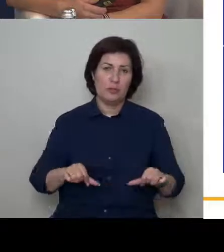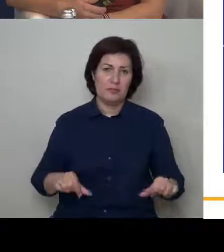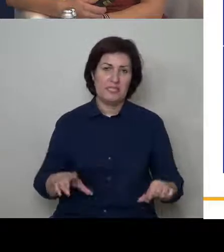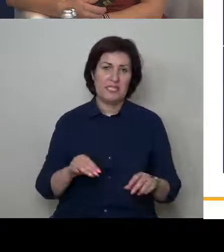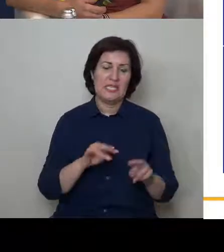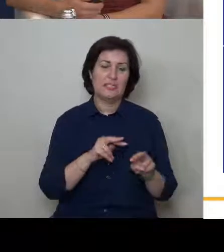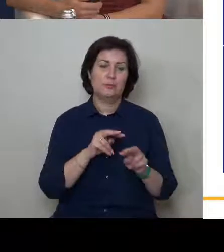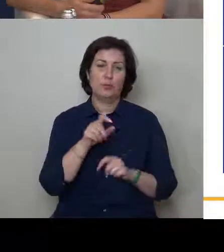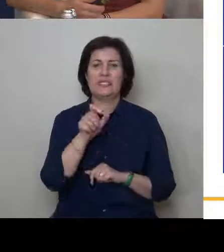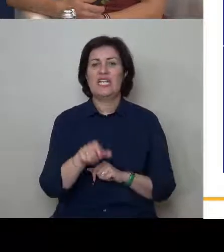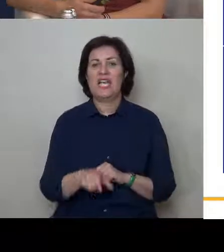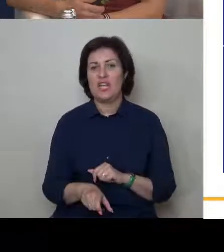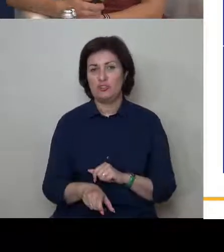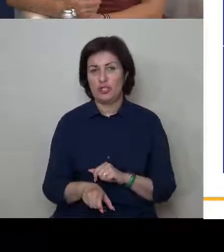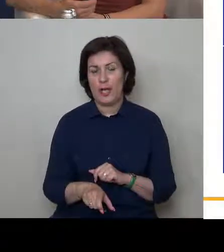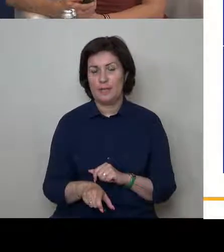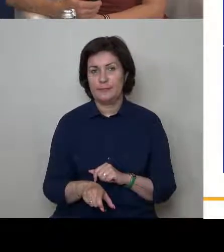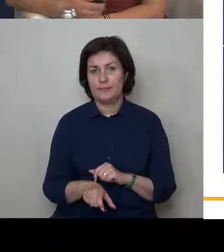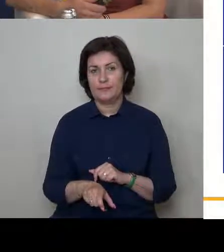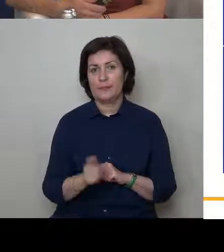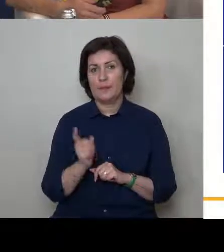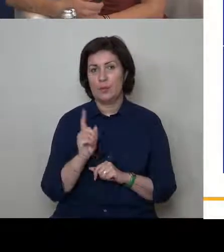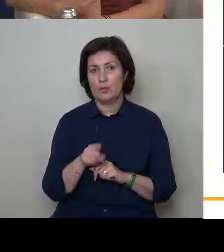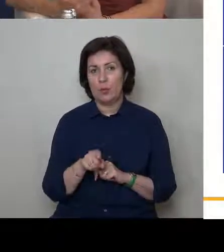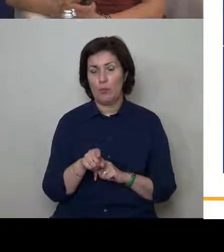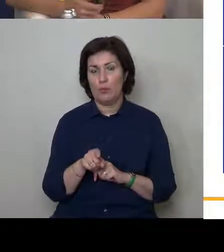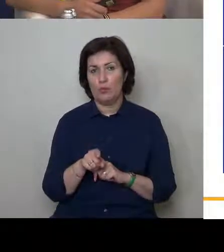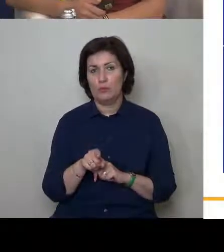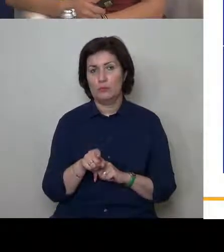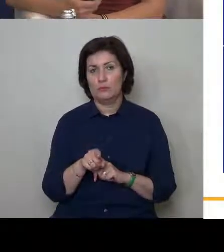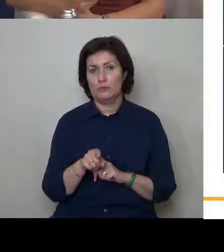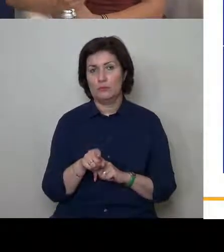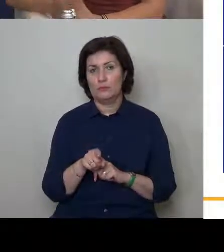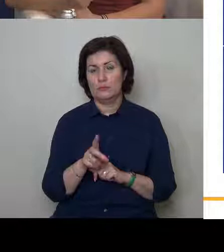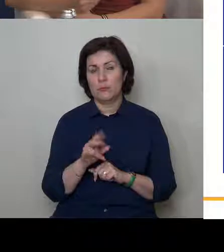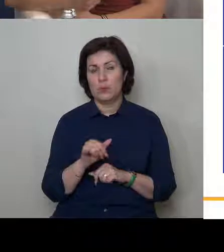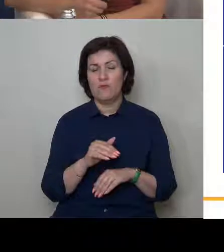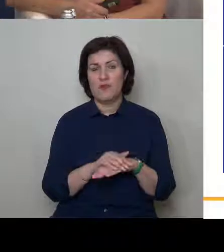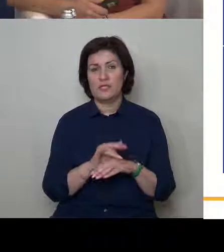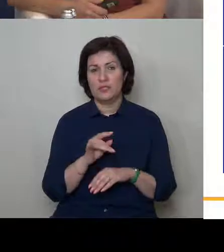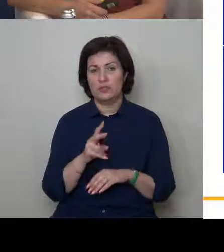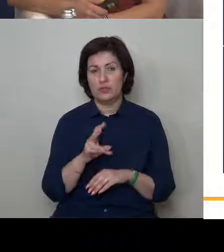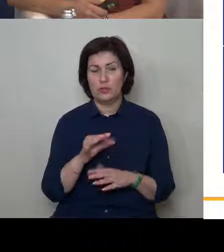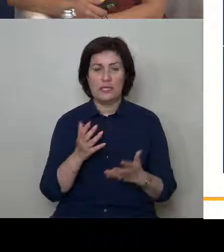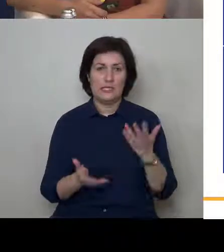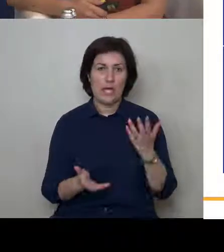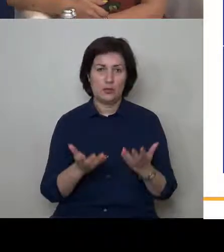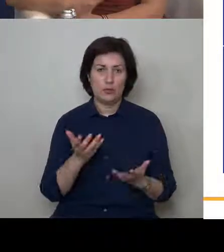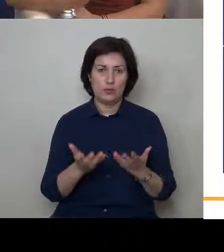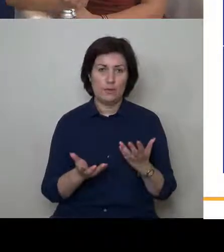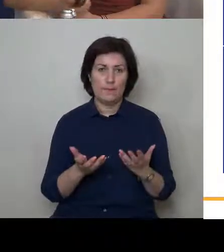is that it covers also the members of election commissions and the observers.